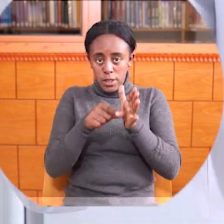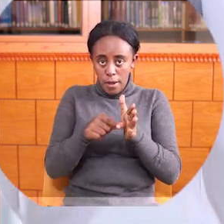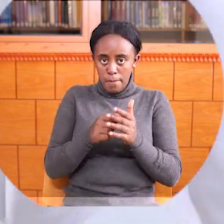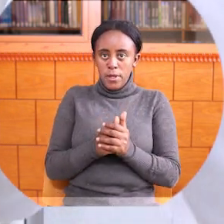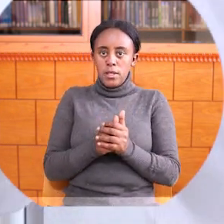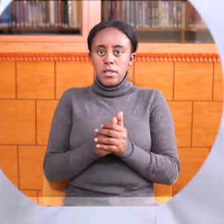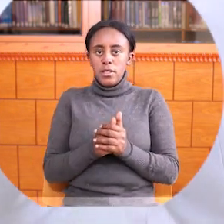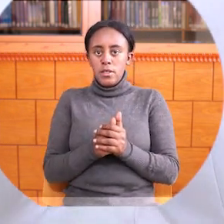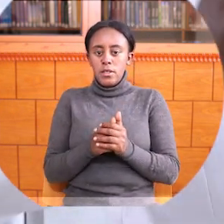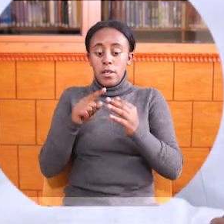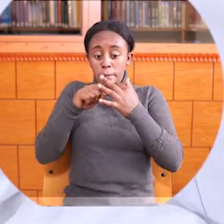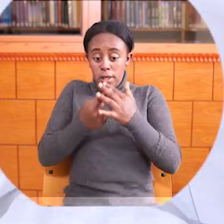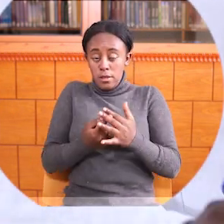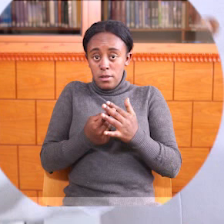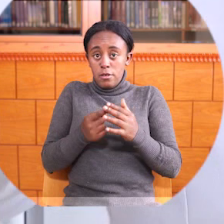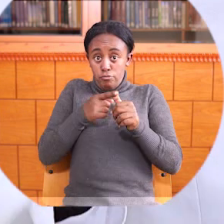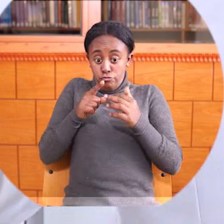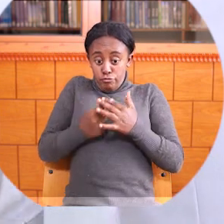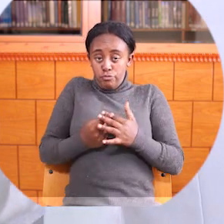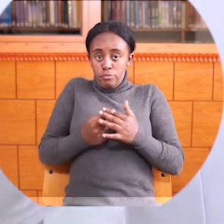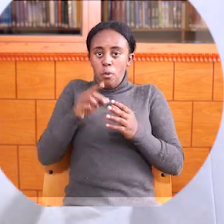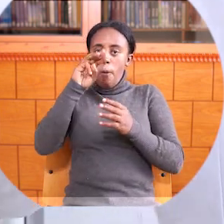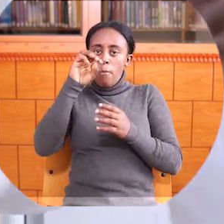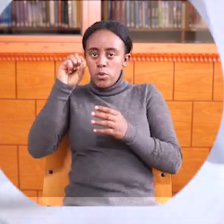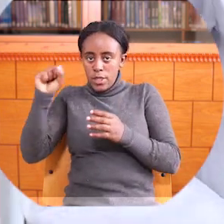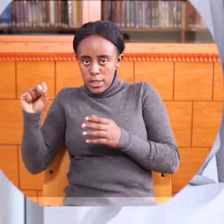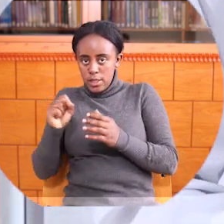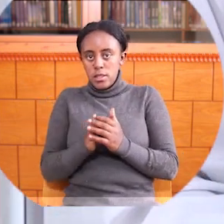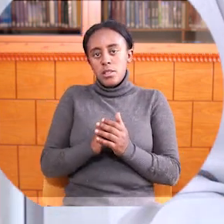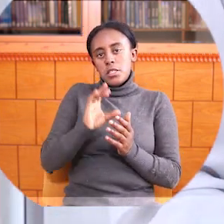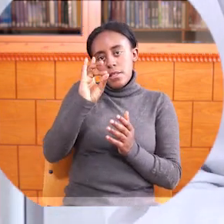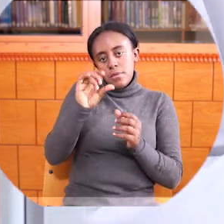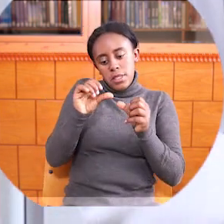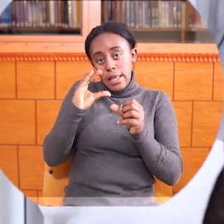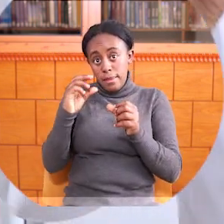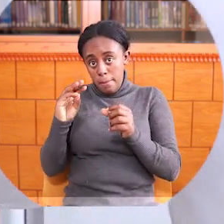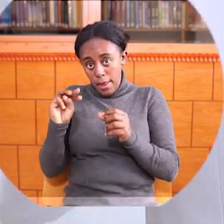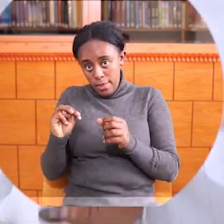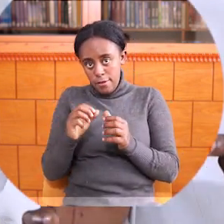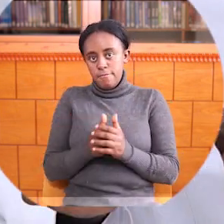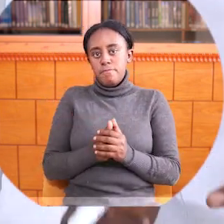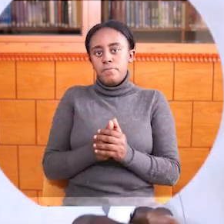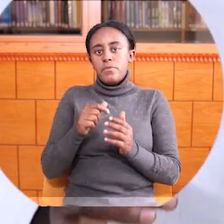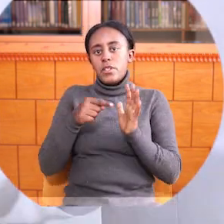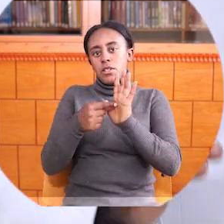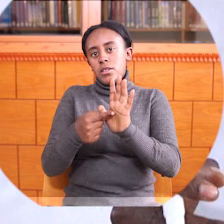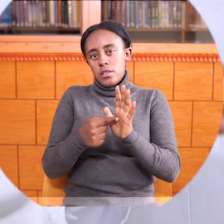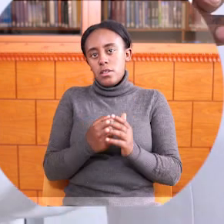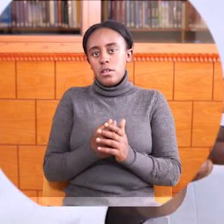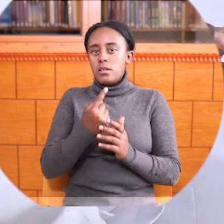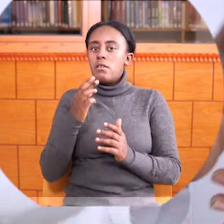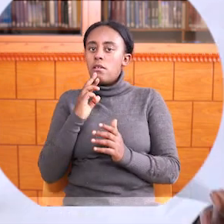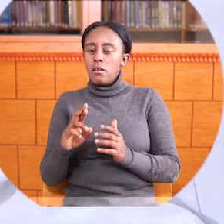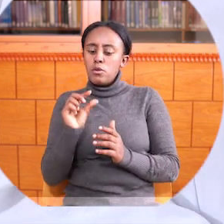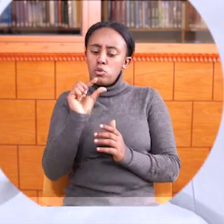as we say at the beginning of our class, mosses grow only up to 7 centimeters. It is showing they